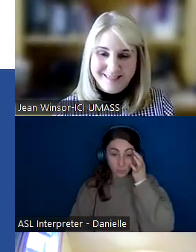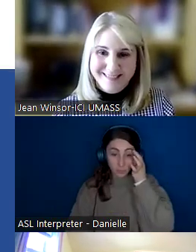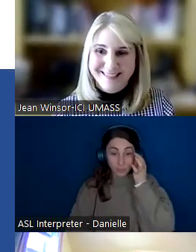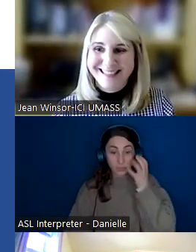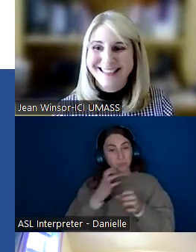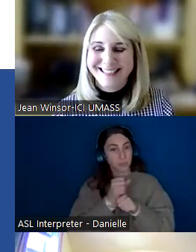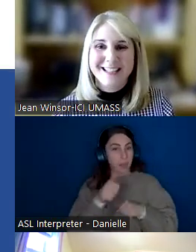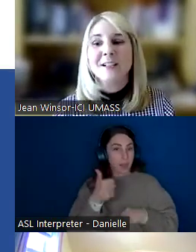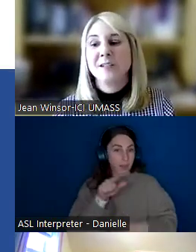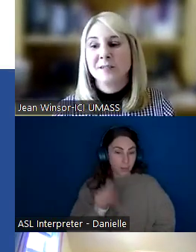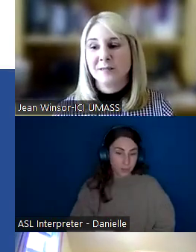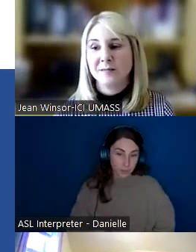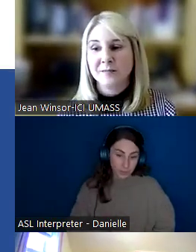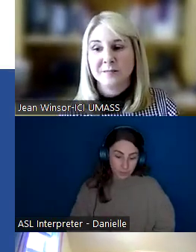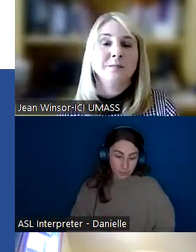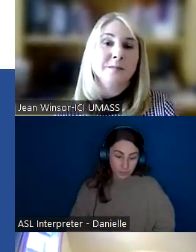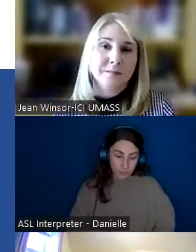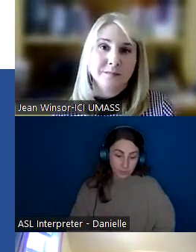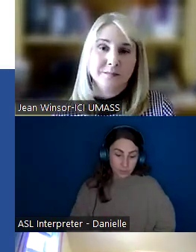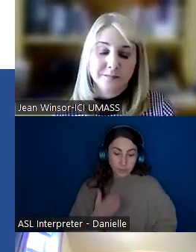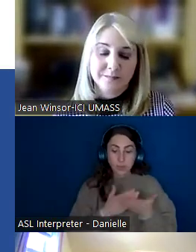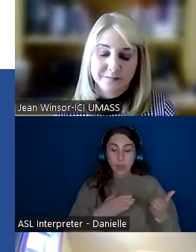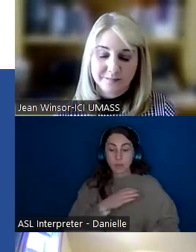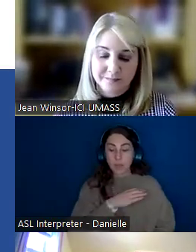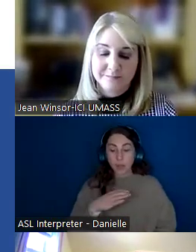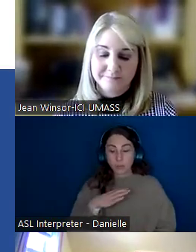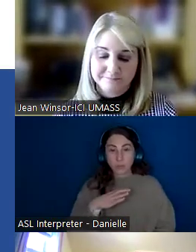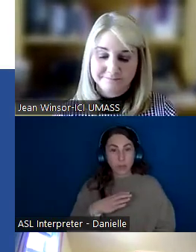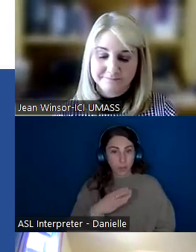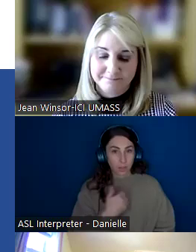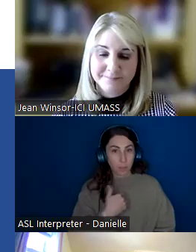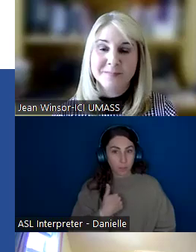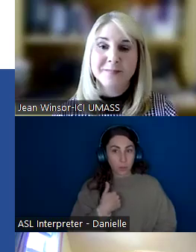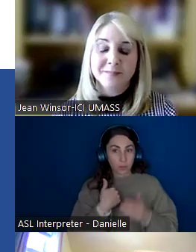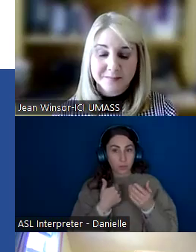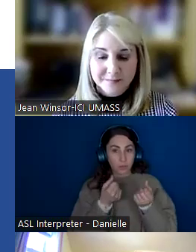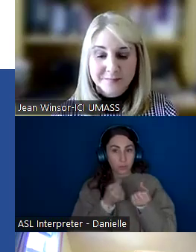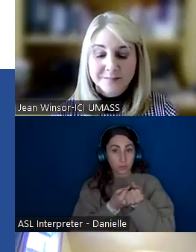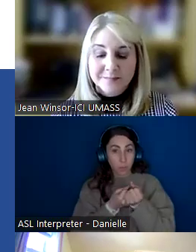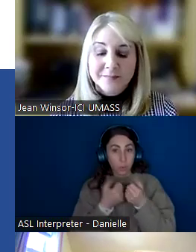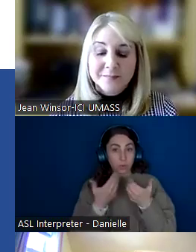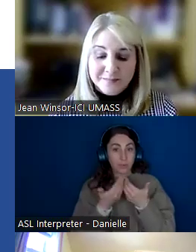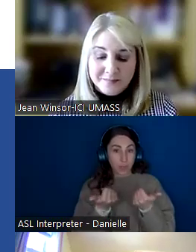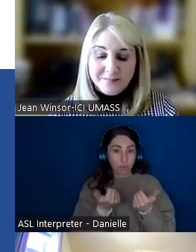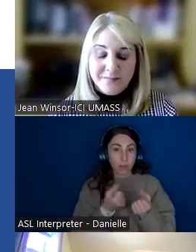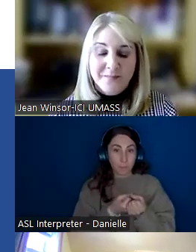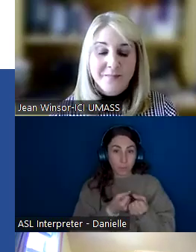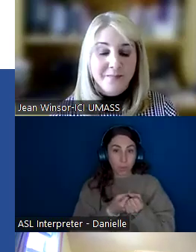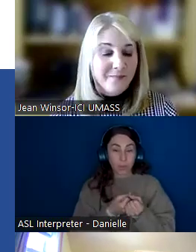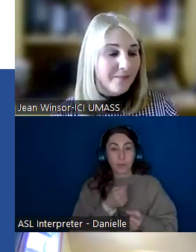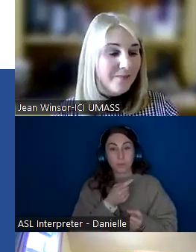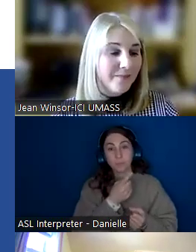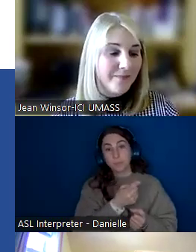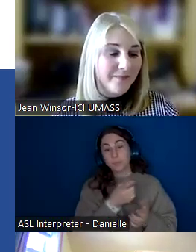inbox. We have some council members that support segregated employment. They are pushing us